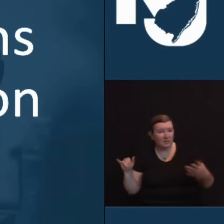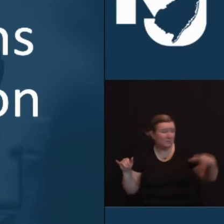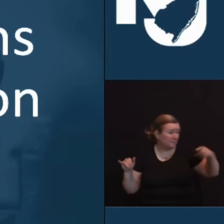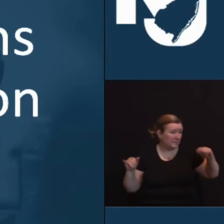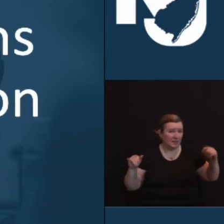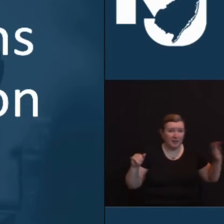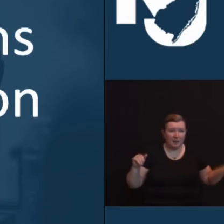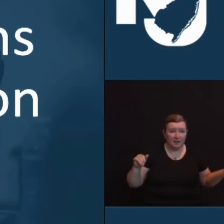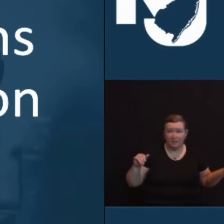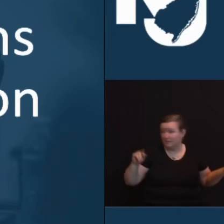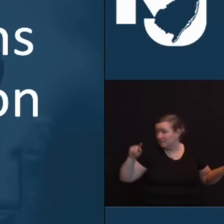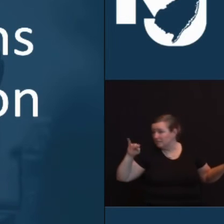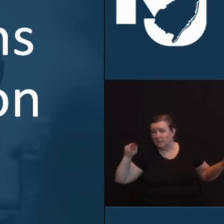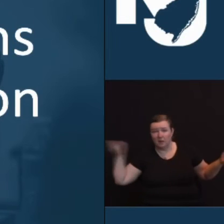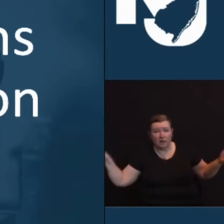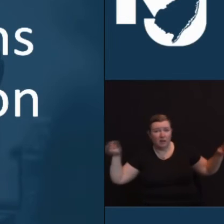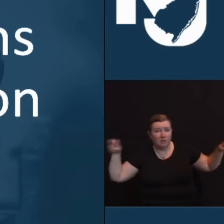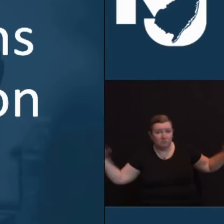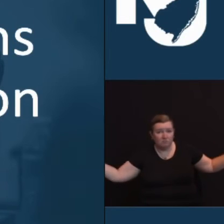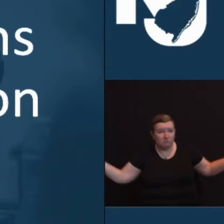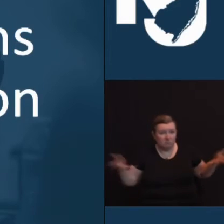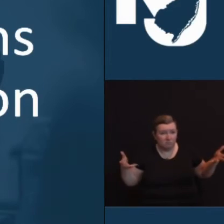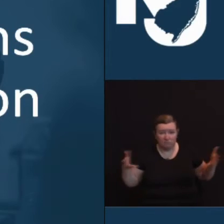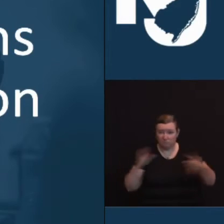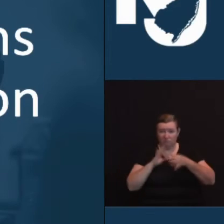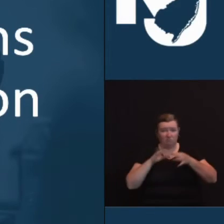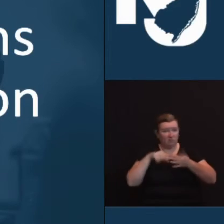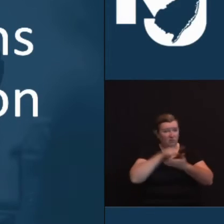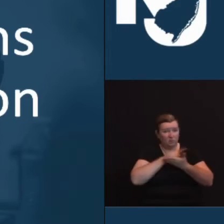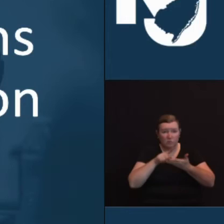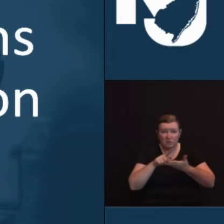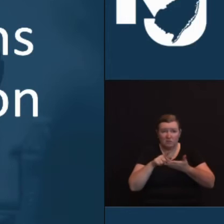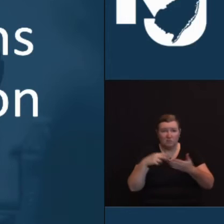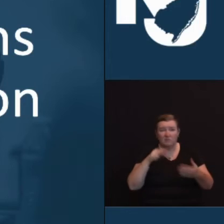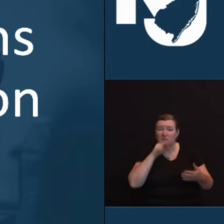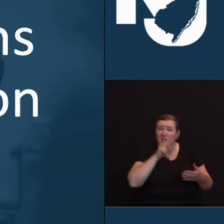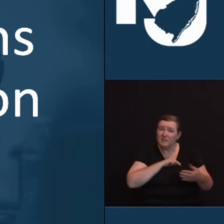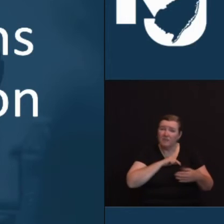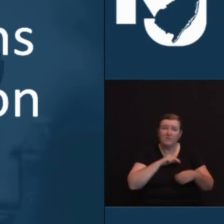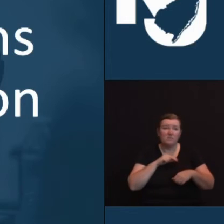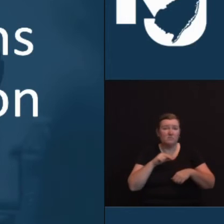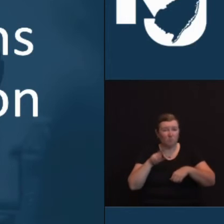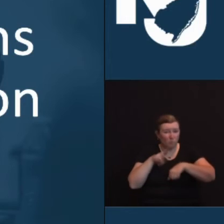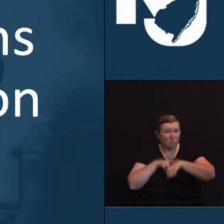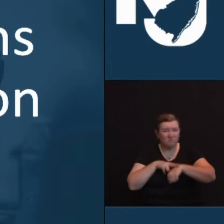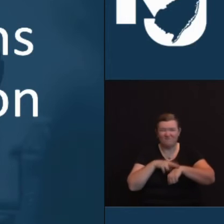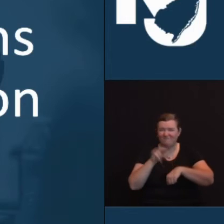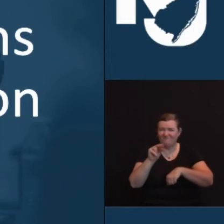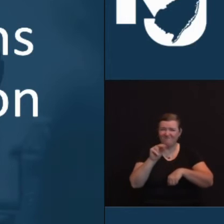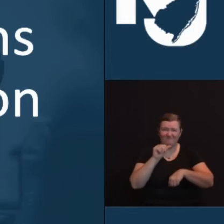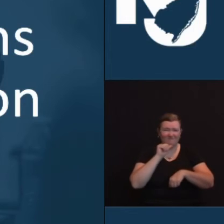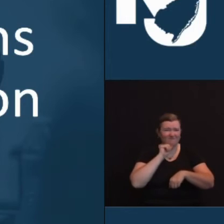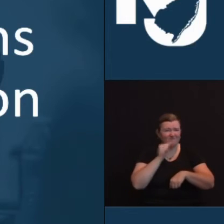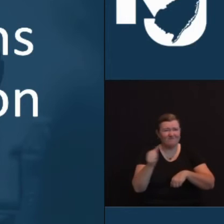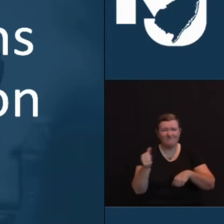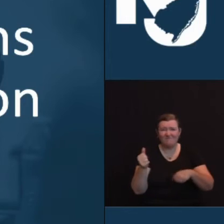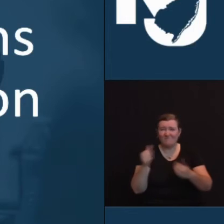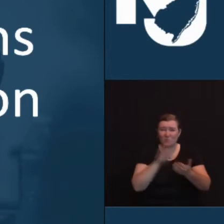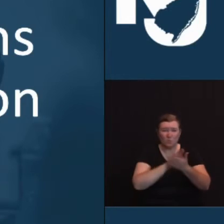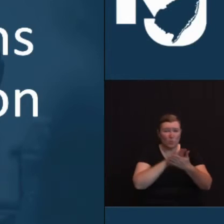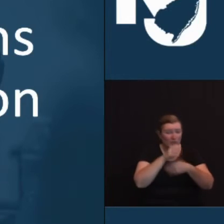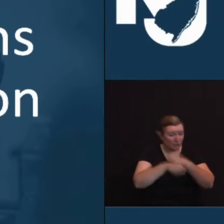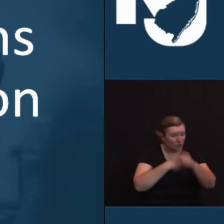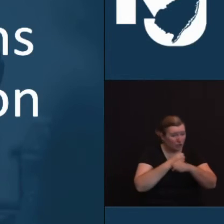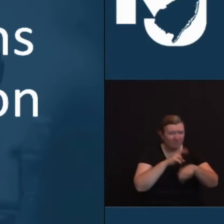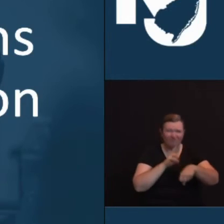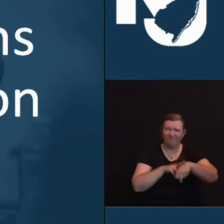been saying for weeks that this will not be a normal Thanksgiving. It's not a normal school year. It's not a normal Thanksgiving. It wasn't a normal Halloween.